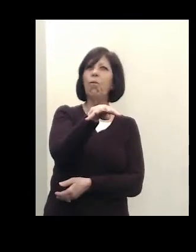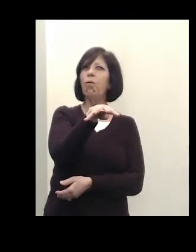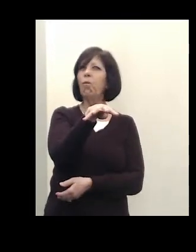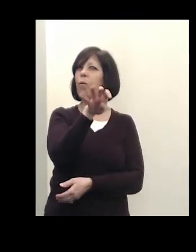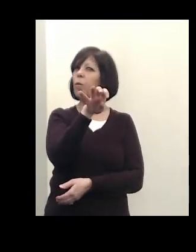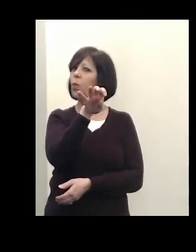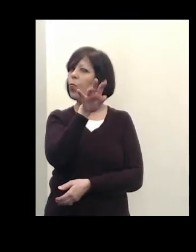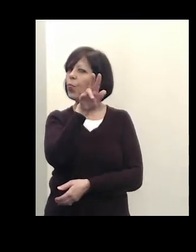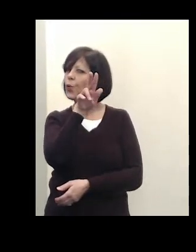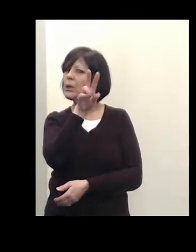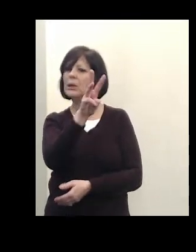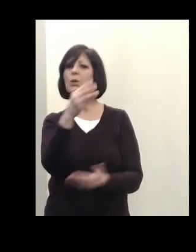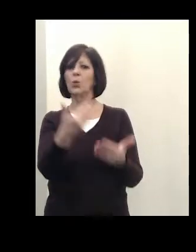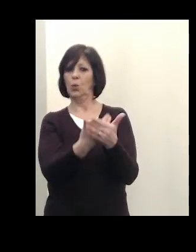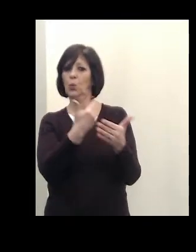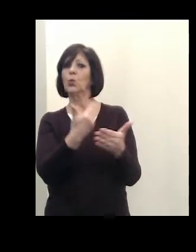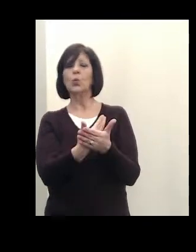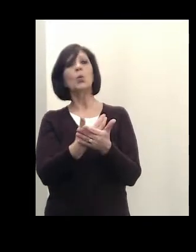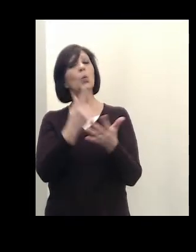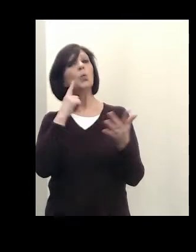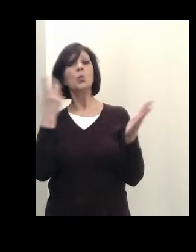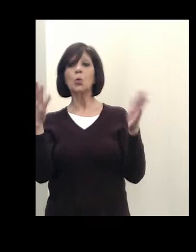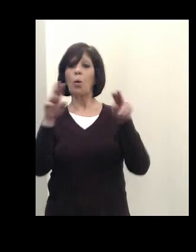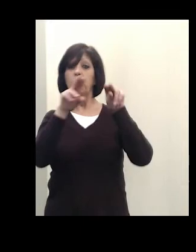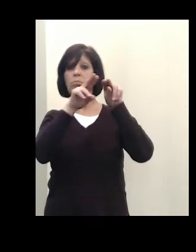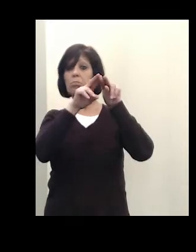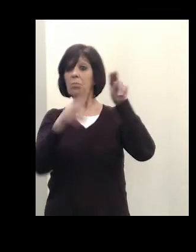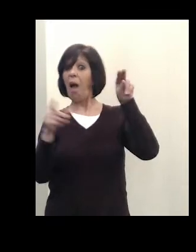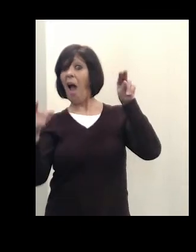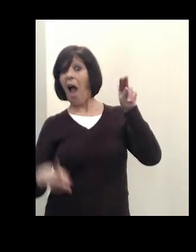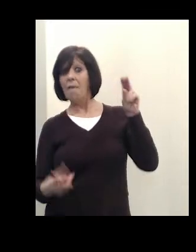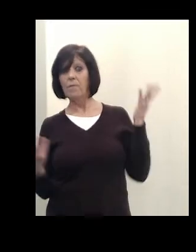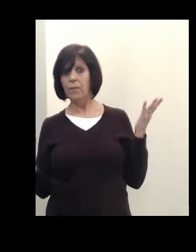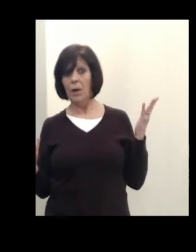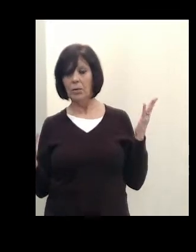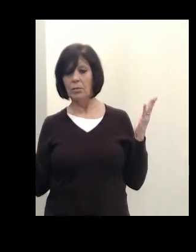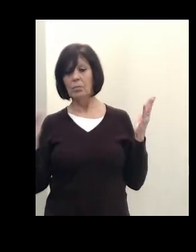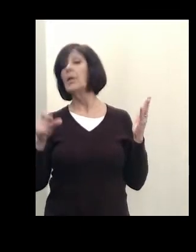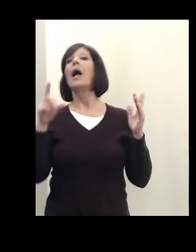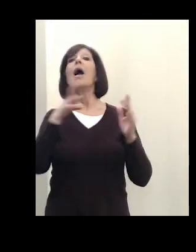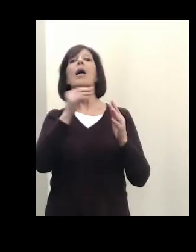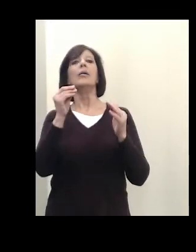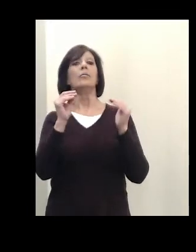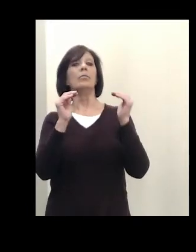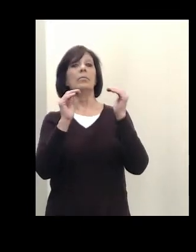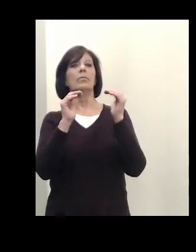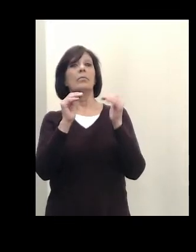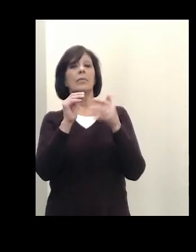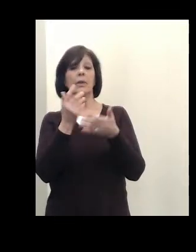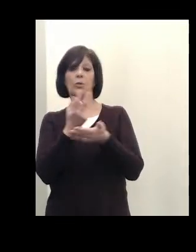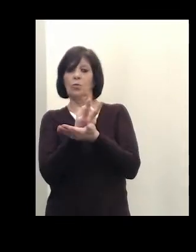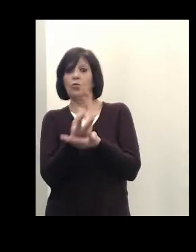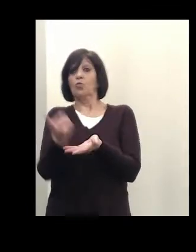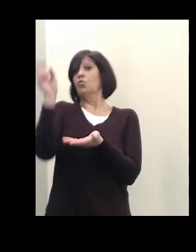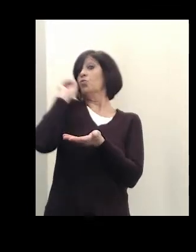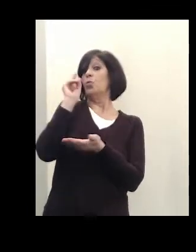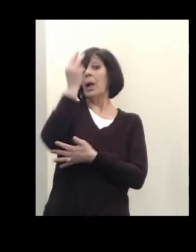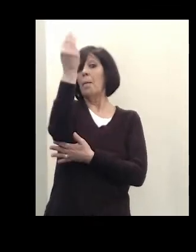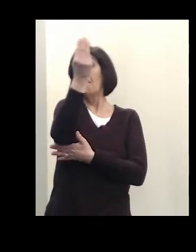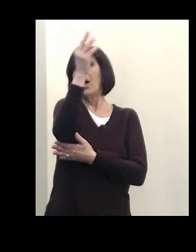1,436 new cases, so it basically dropped in half. And the prior Monday, the positivity rate was